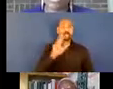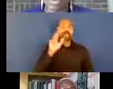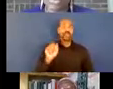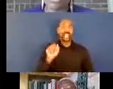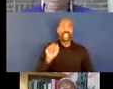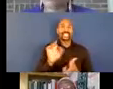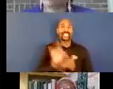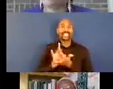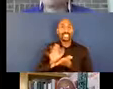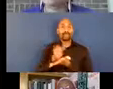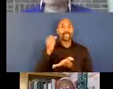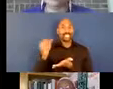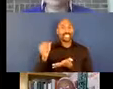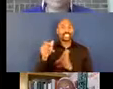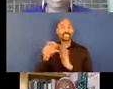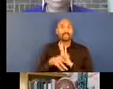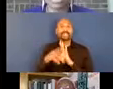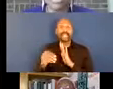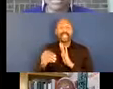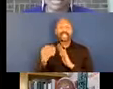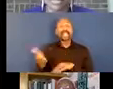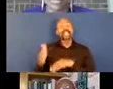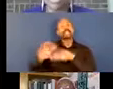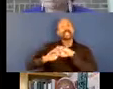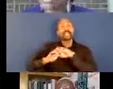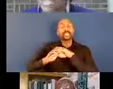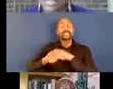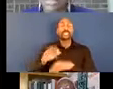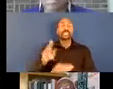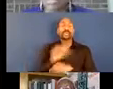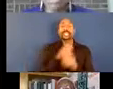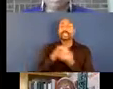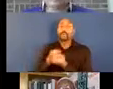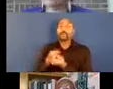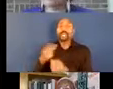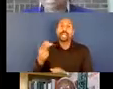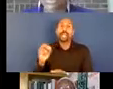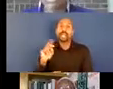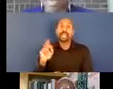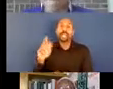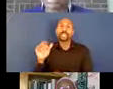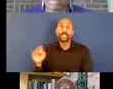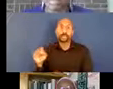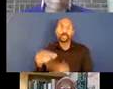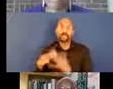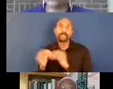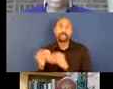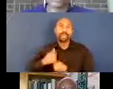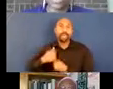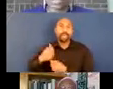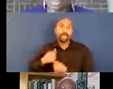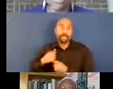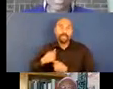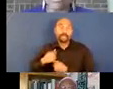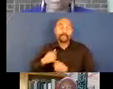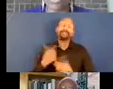increased Honduran government militarization. Certainly, this distorted maps that enlarge the US and